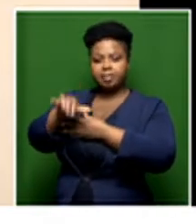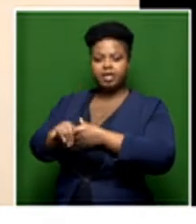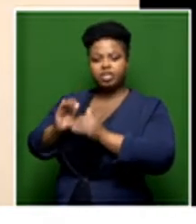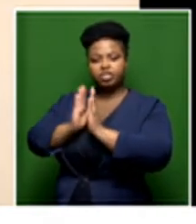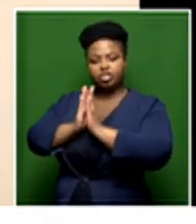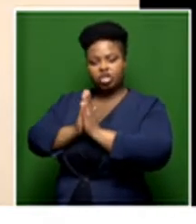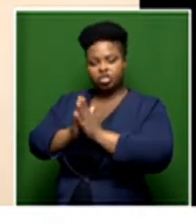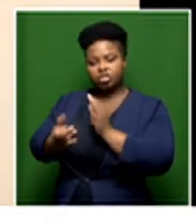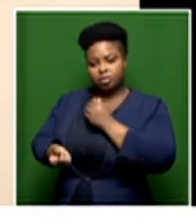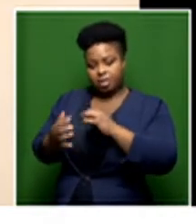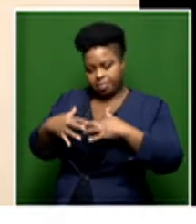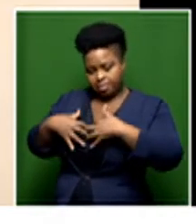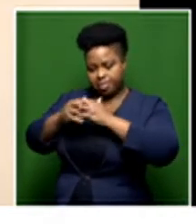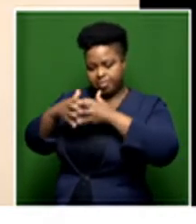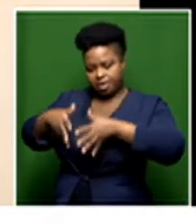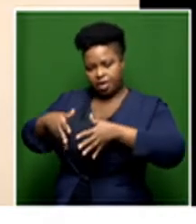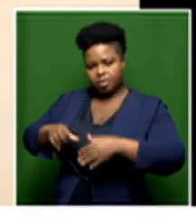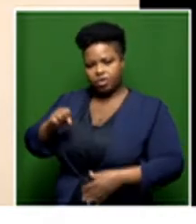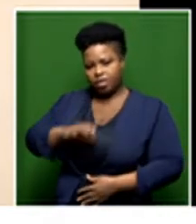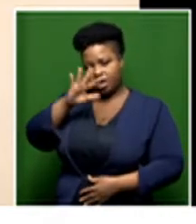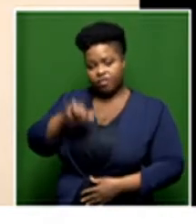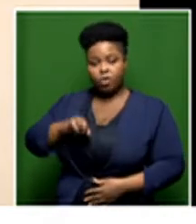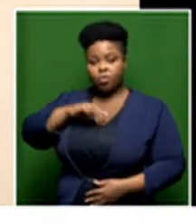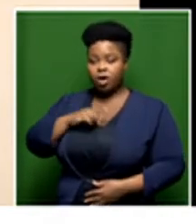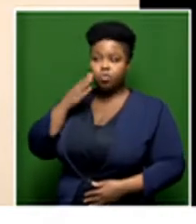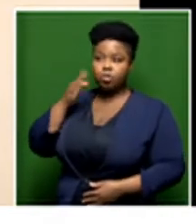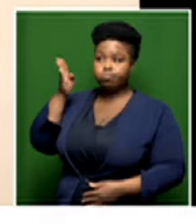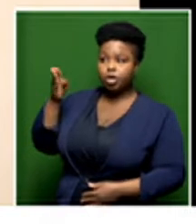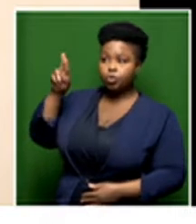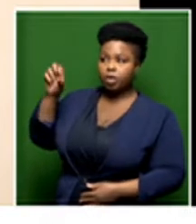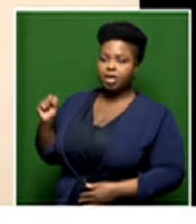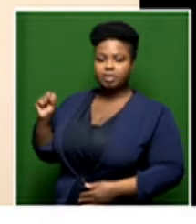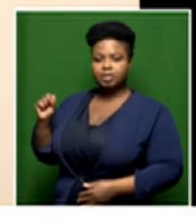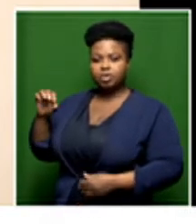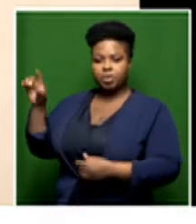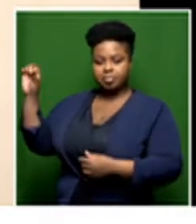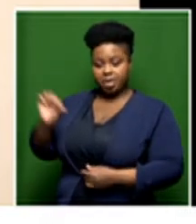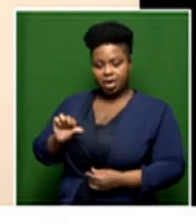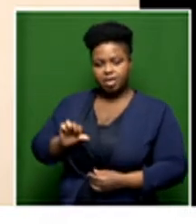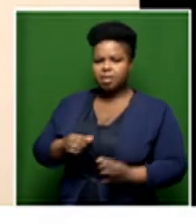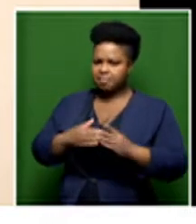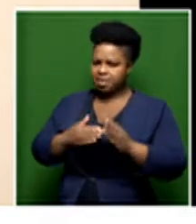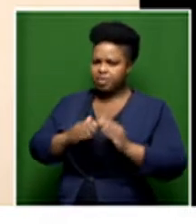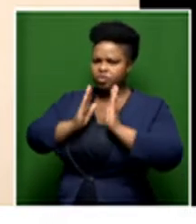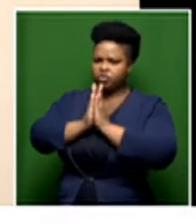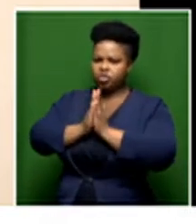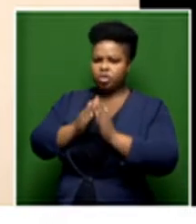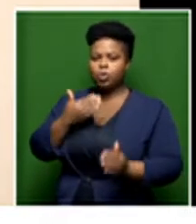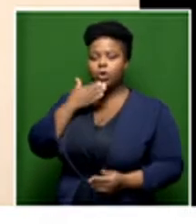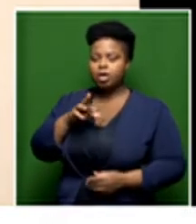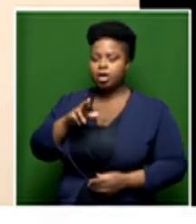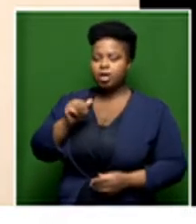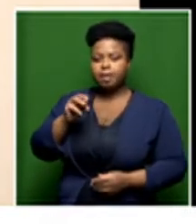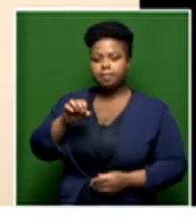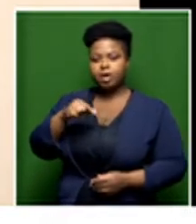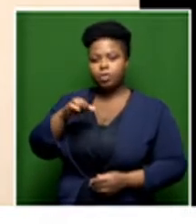South Africa. So by the time she came from the US, there were already members of the church in Ramakgopa